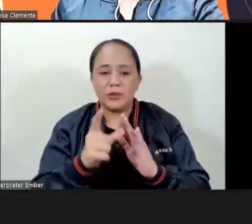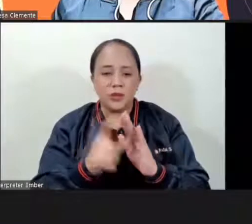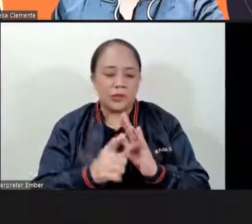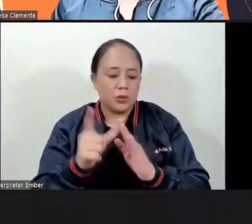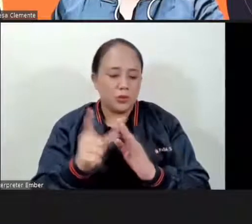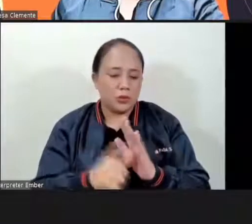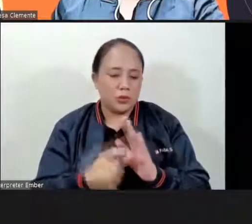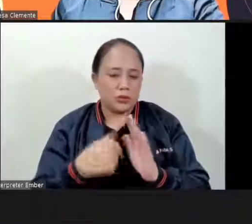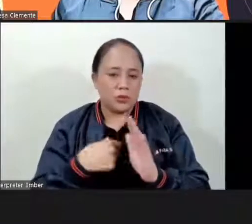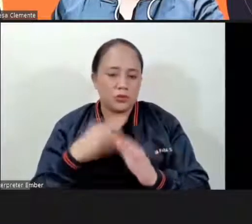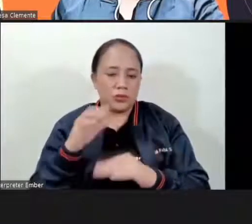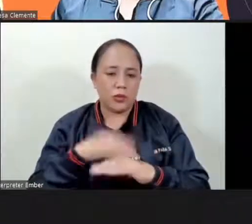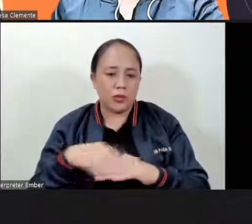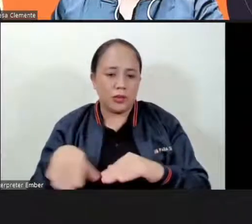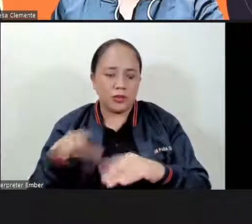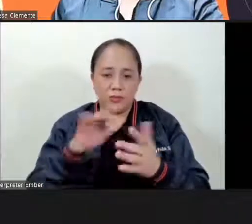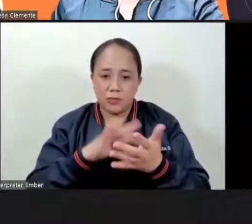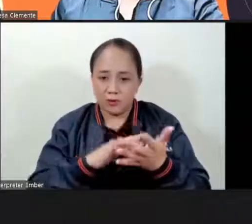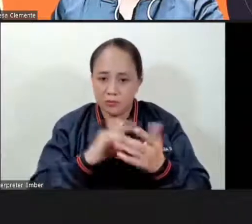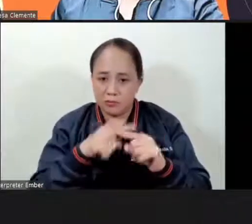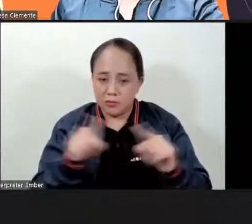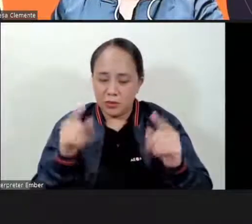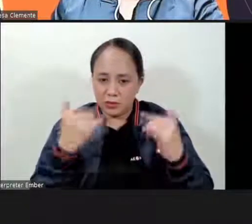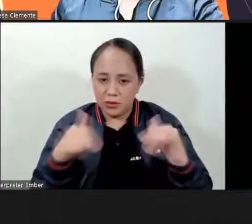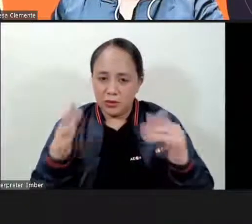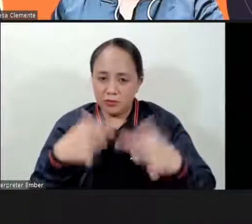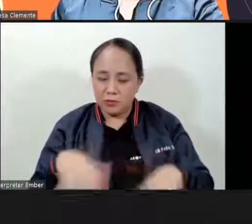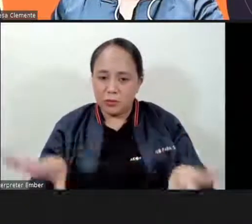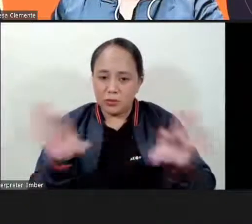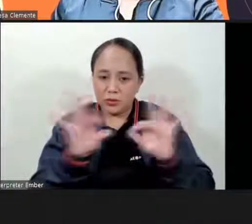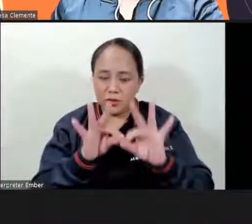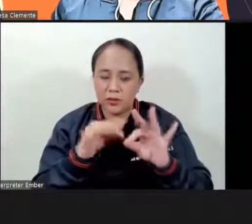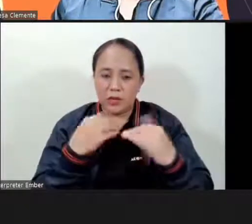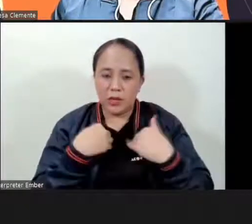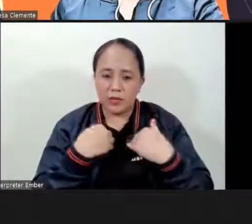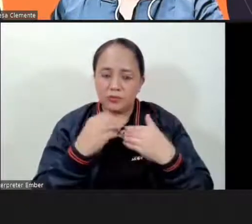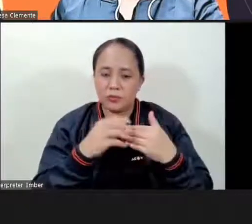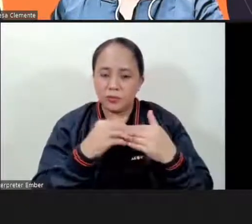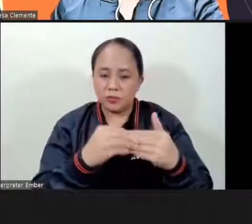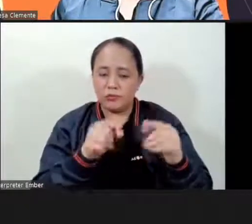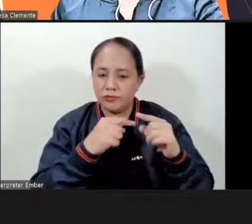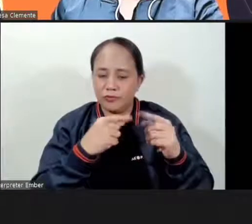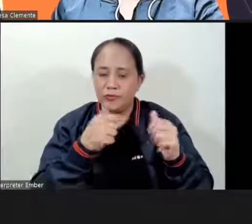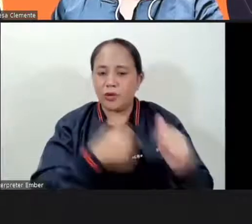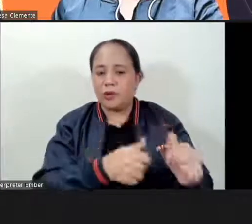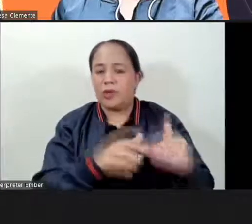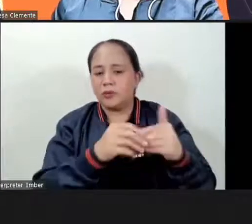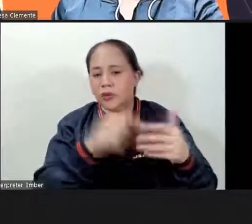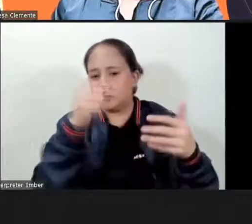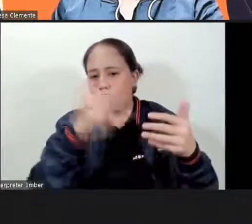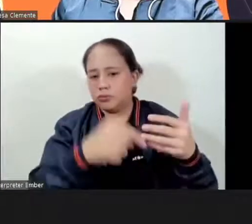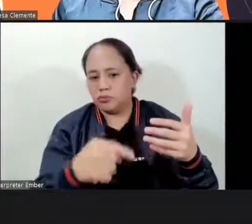on telemedicine. But I think as long as we go with the guidelines po, then we can